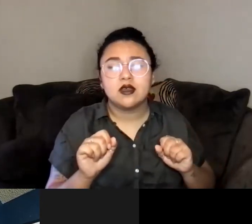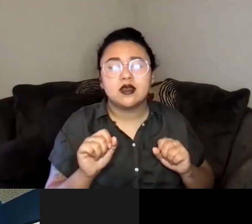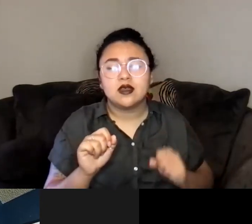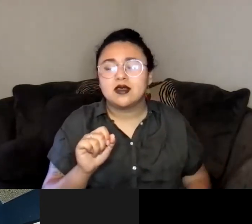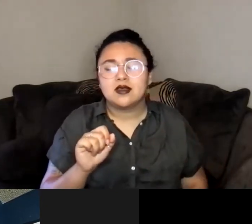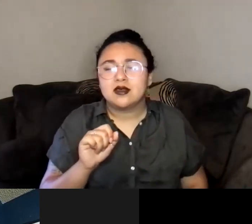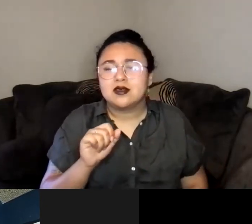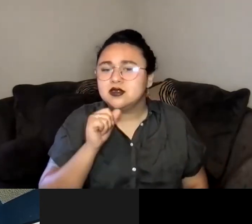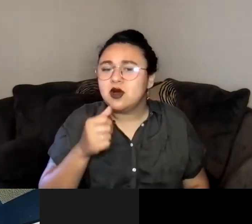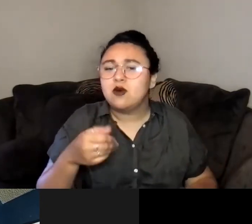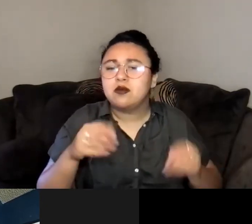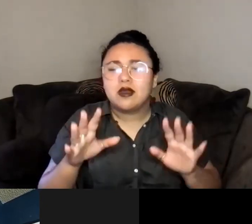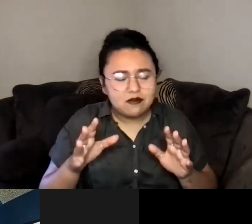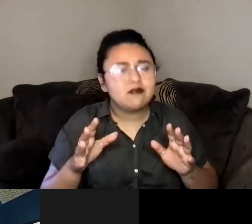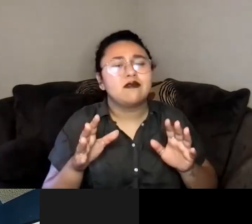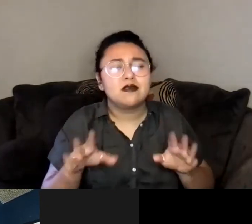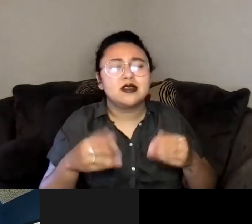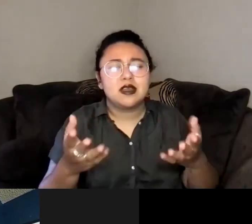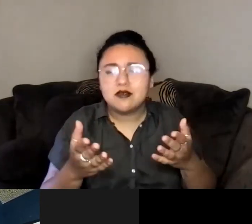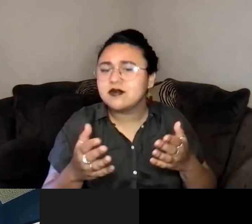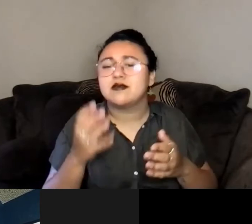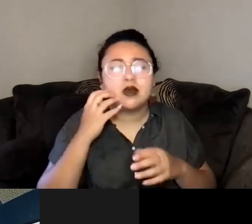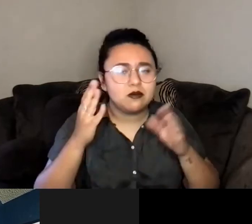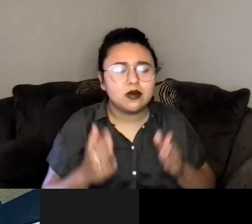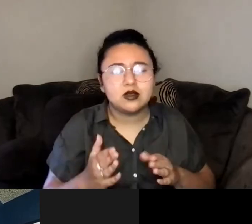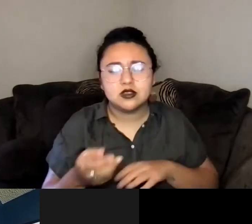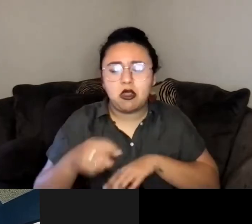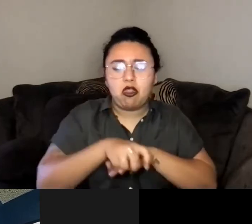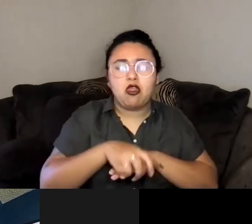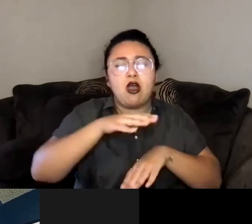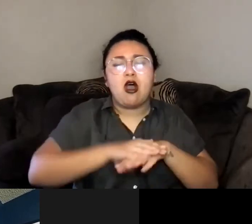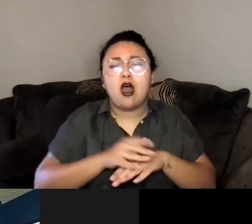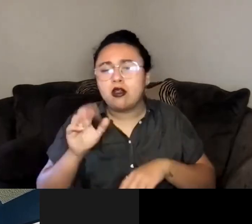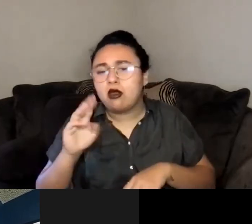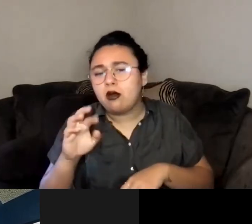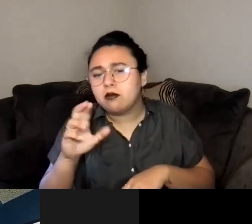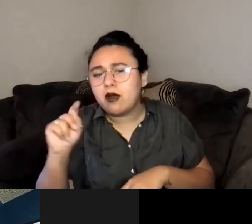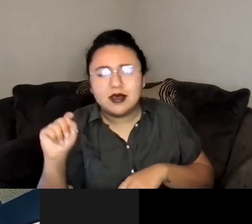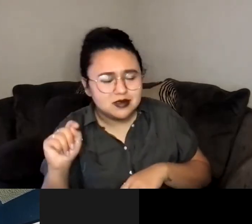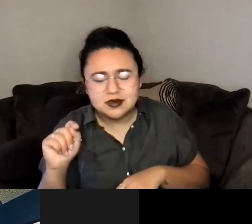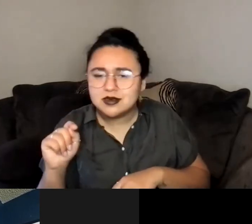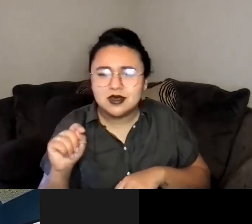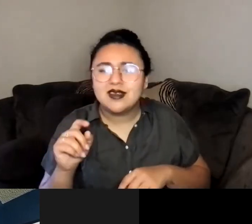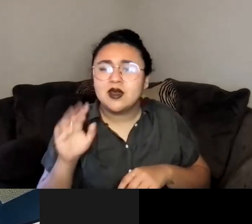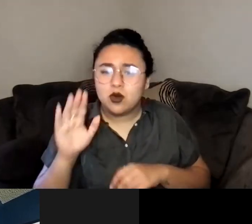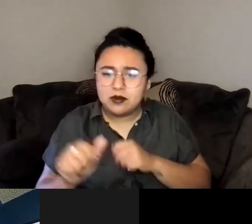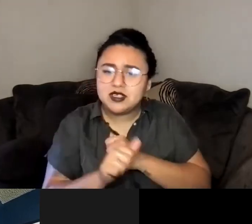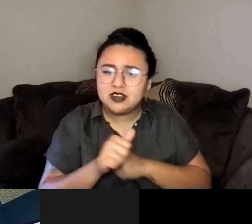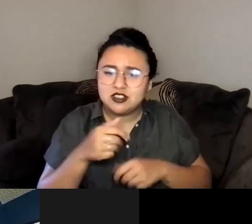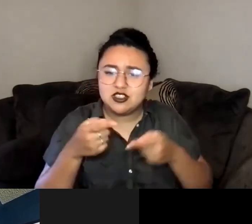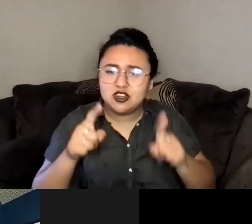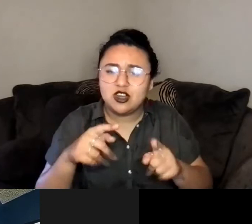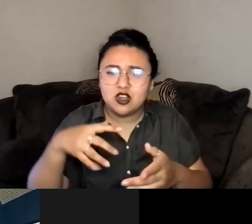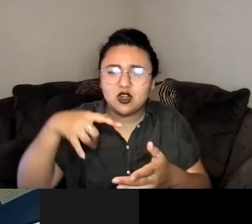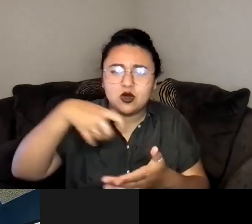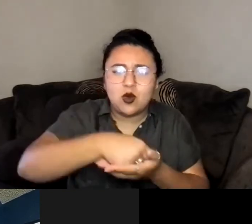and might be really dangerous in a crash. That's outrageous. Mm-hmm. Absolutely. Yeah. We don't know of anyone right now who is